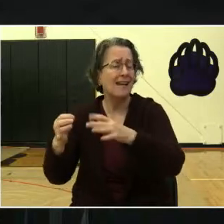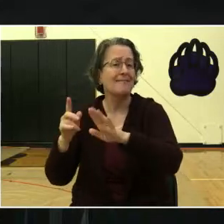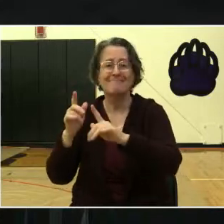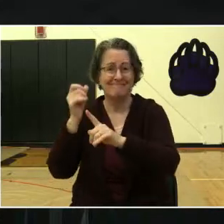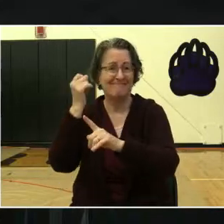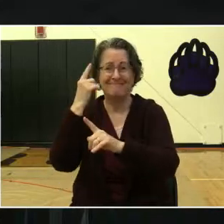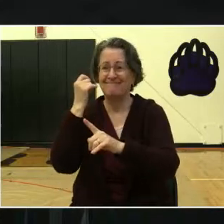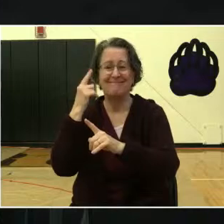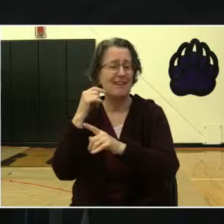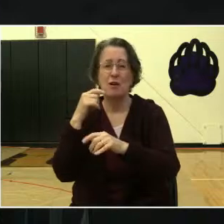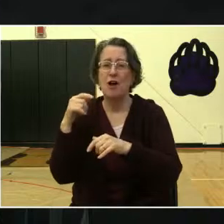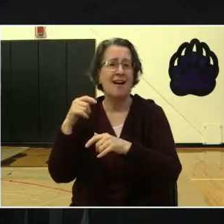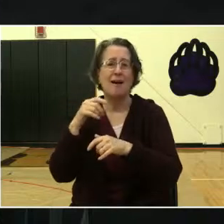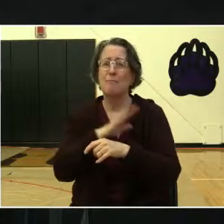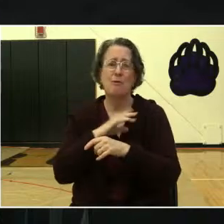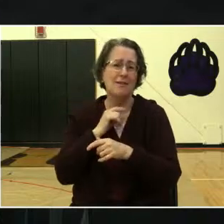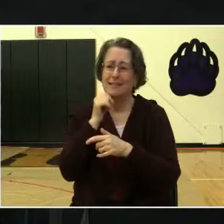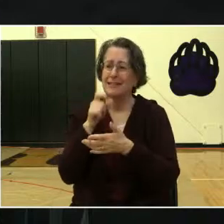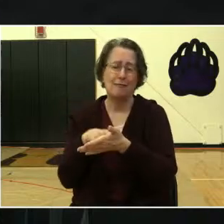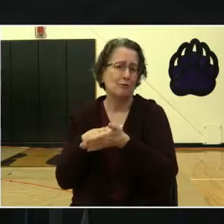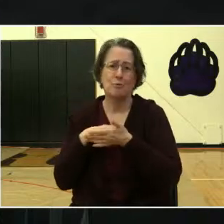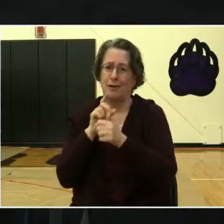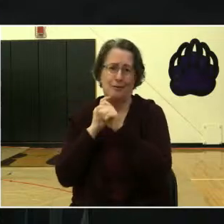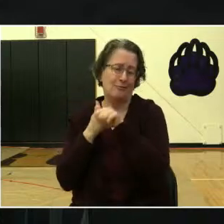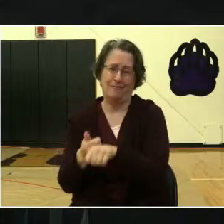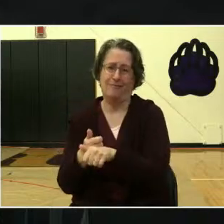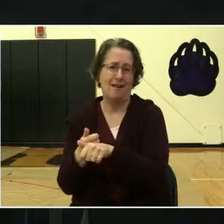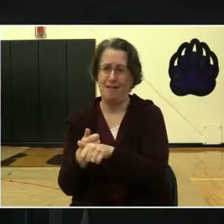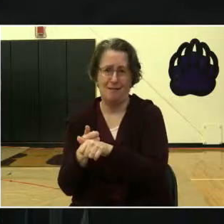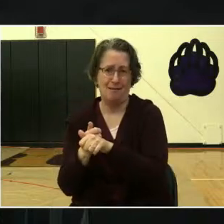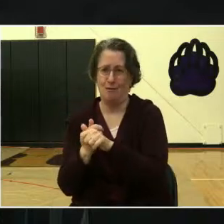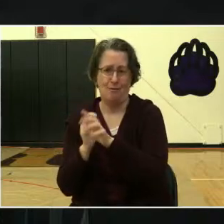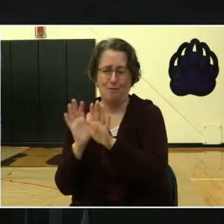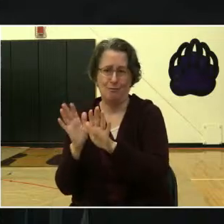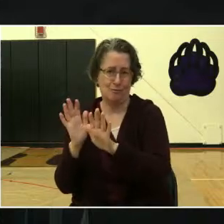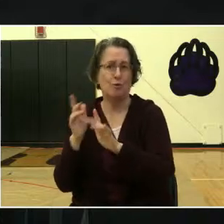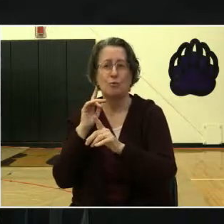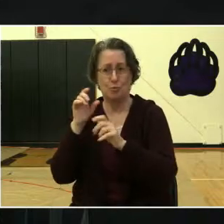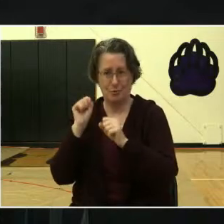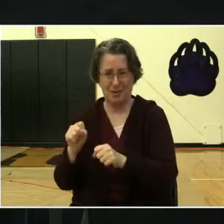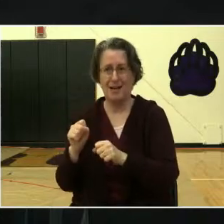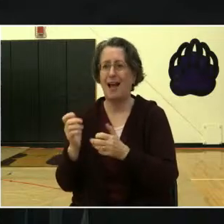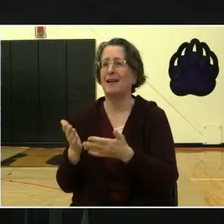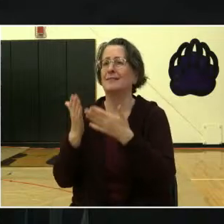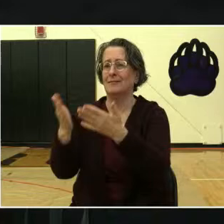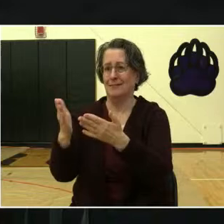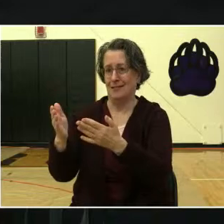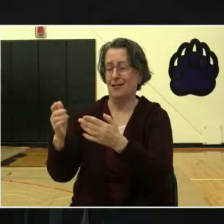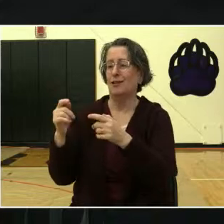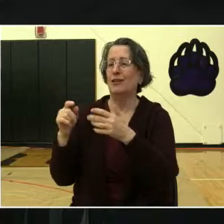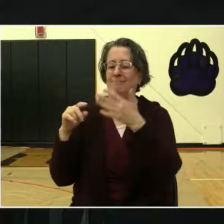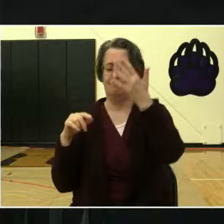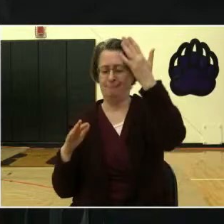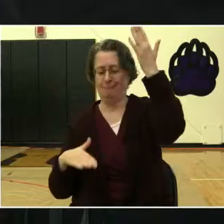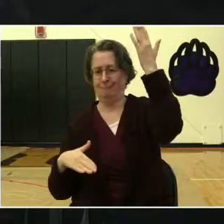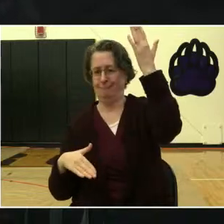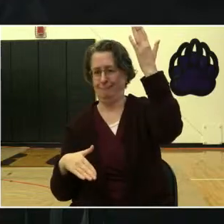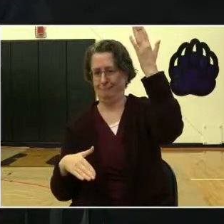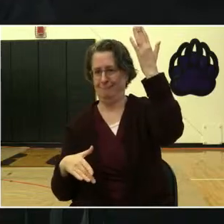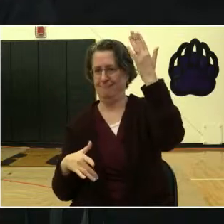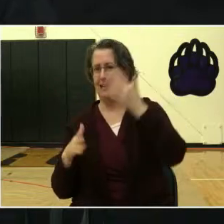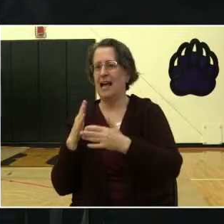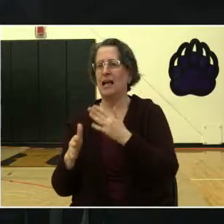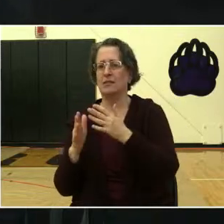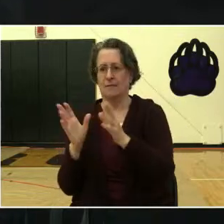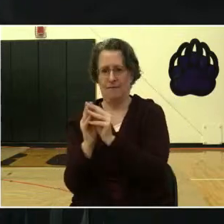the unassigned fund balance be spent that way and whole but that uh uh particular Amendment would not be Germaine to